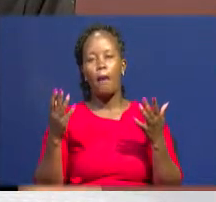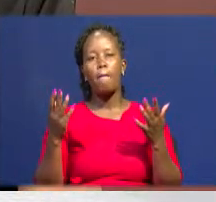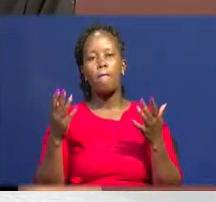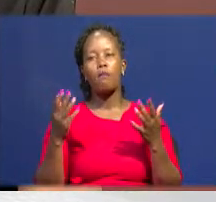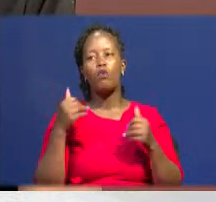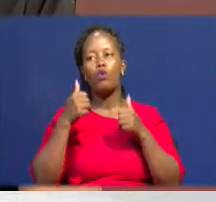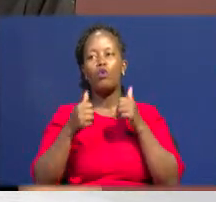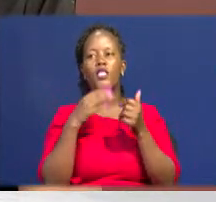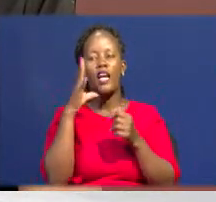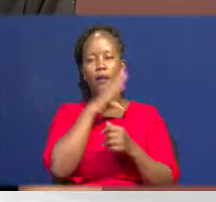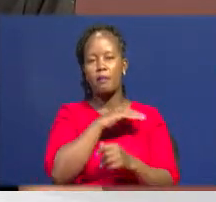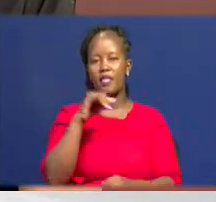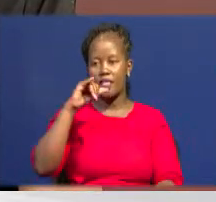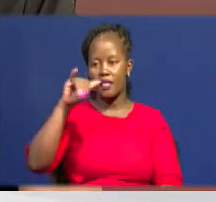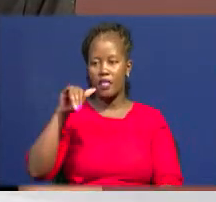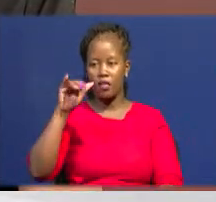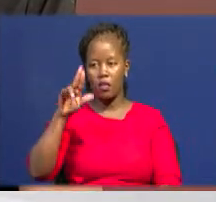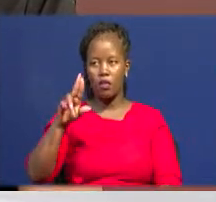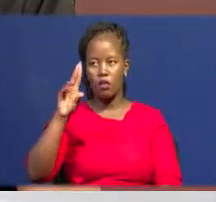you're missing judo. Judo.